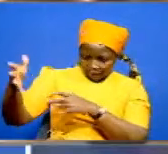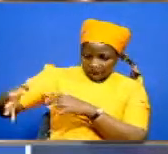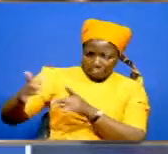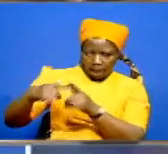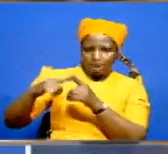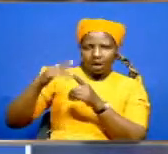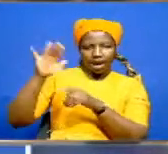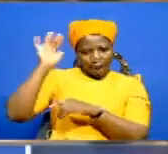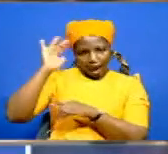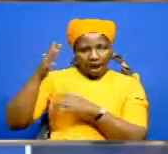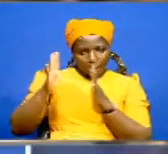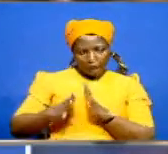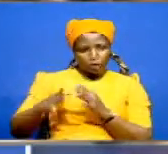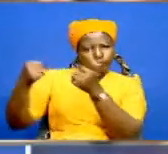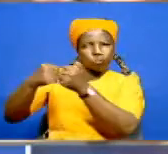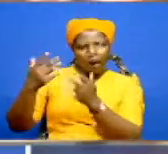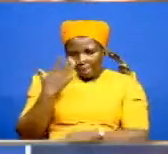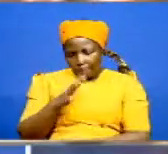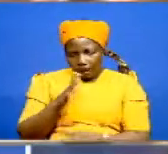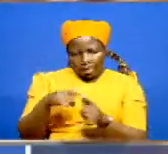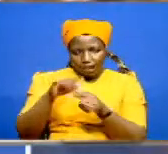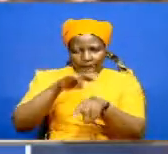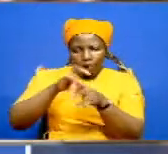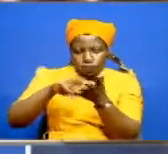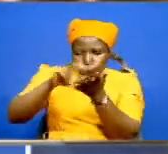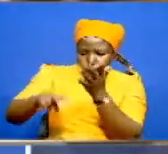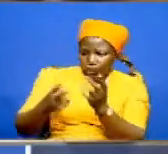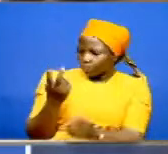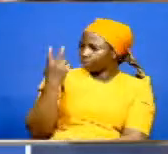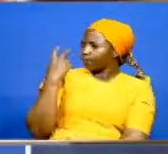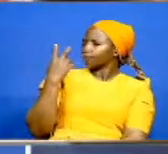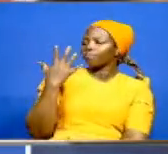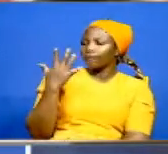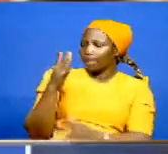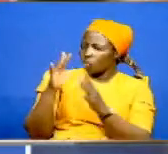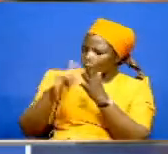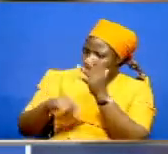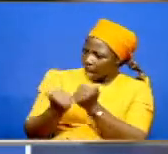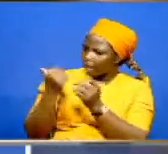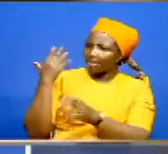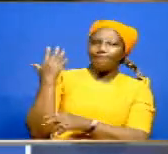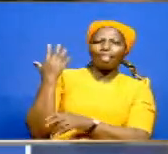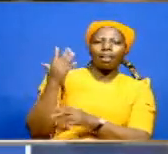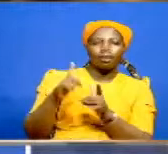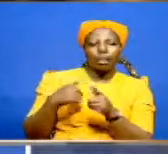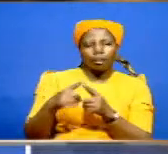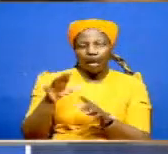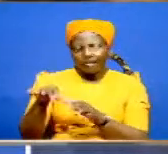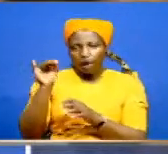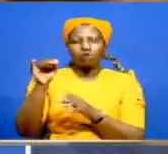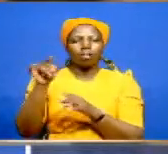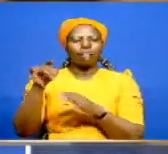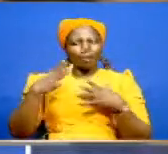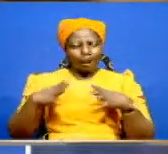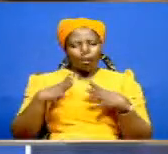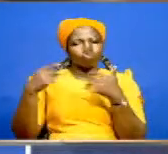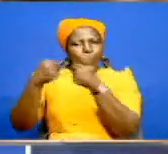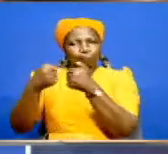alikuwa anatoka town. Mi kustuka hivi nikaangalia nyuma ni nini inaendelea. Nikapata wao majamaa wamegongwa,